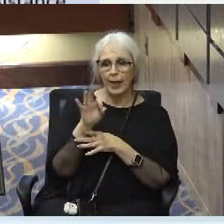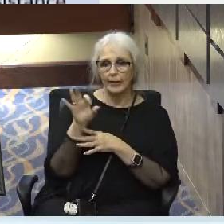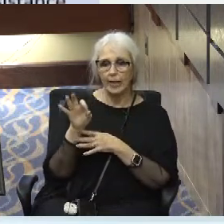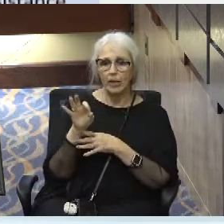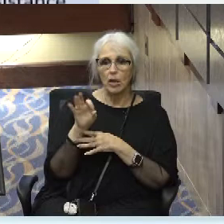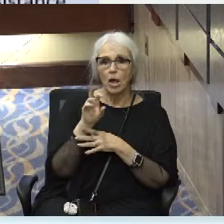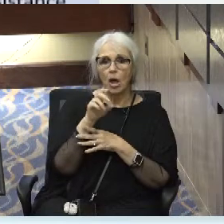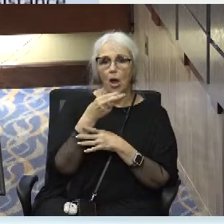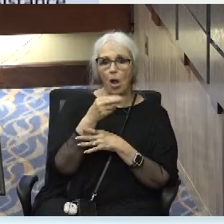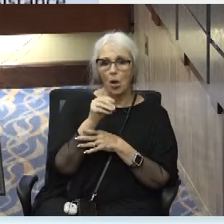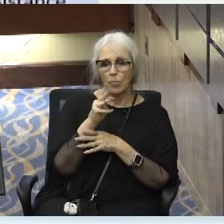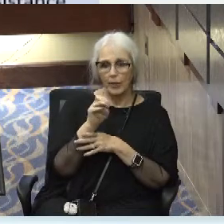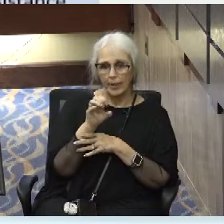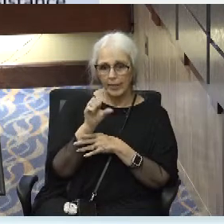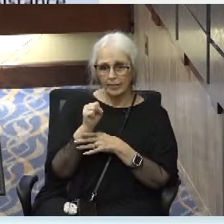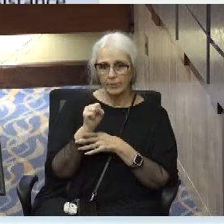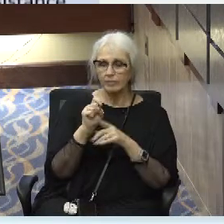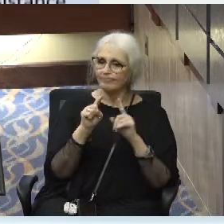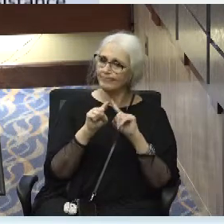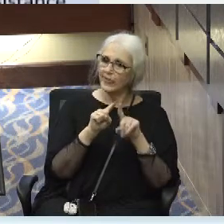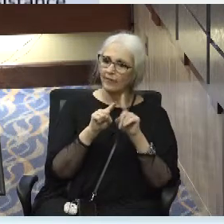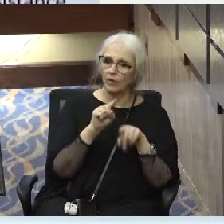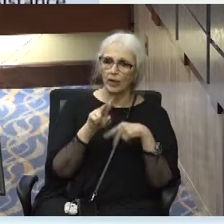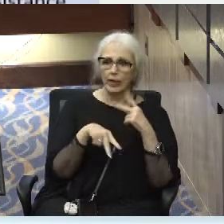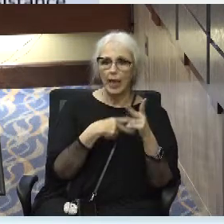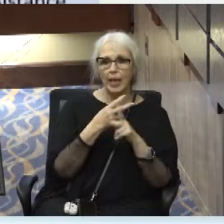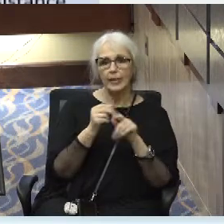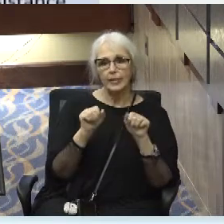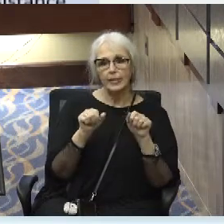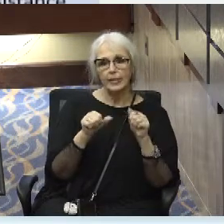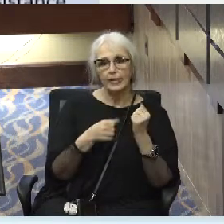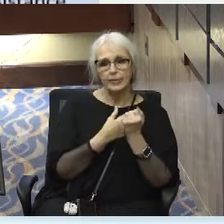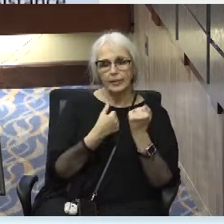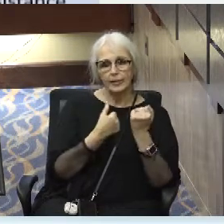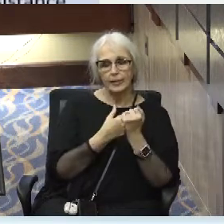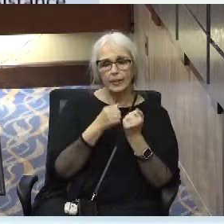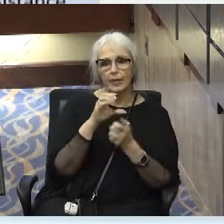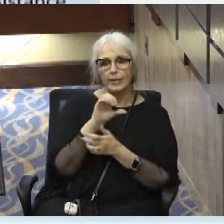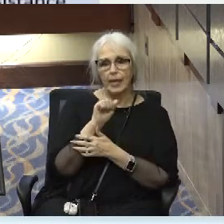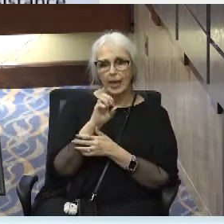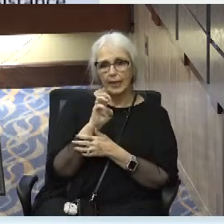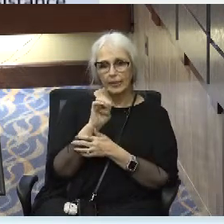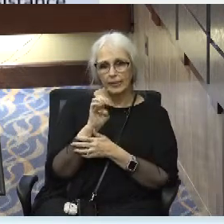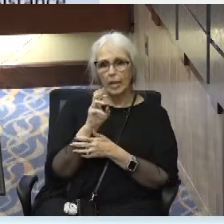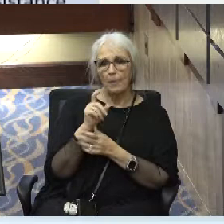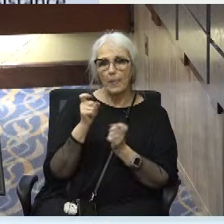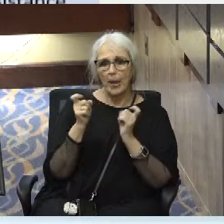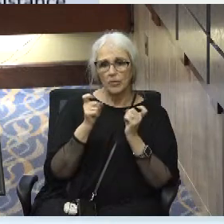persons provided with various types of assistance, including case management and shelter services.